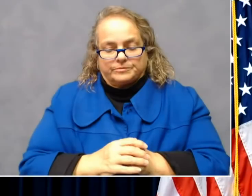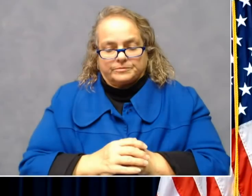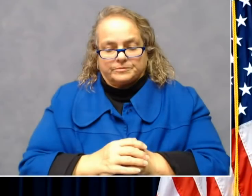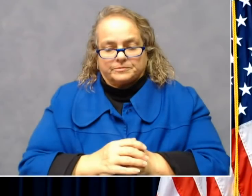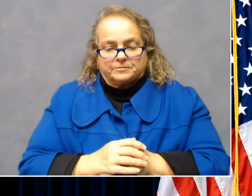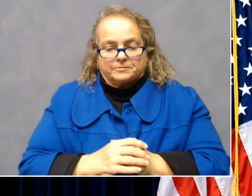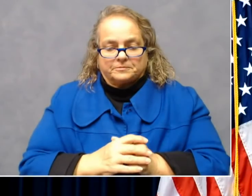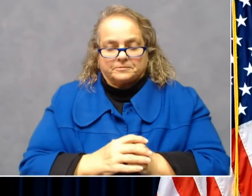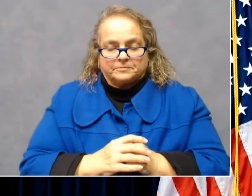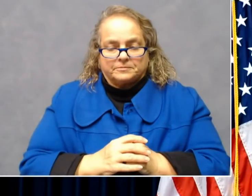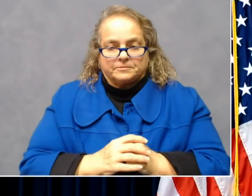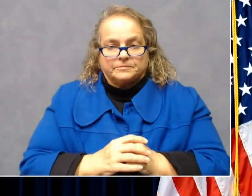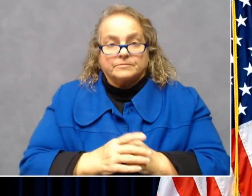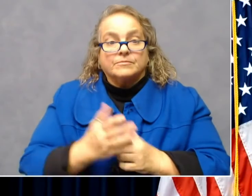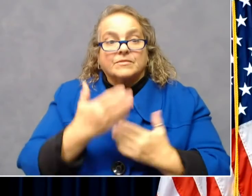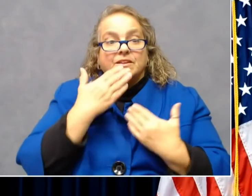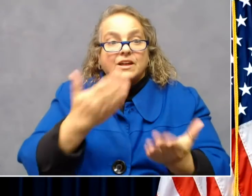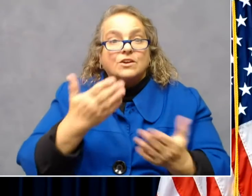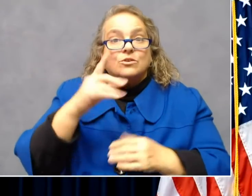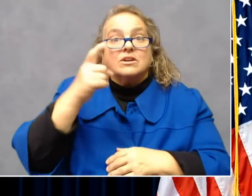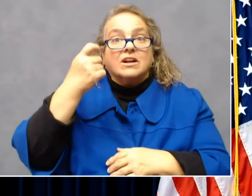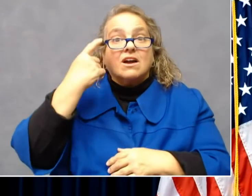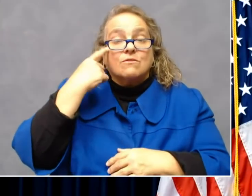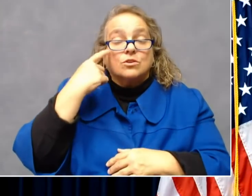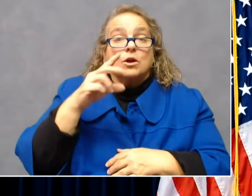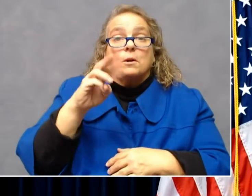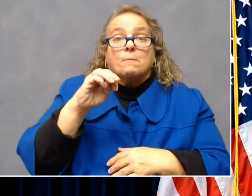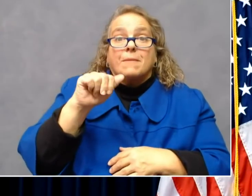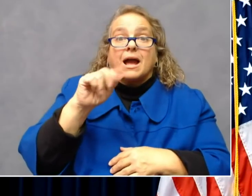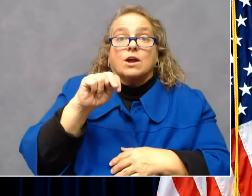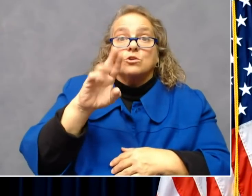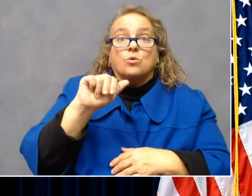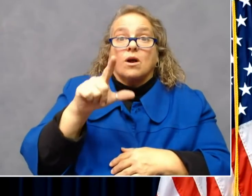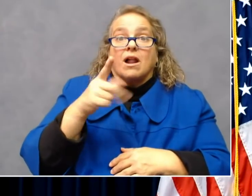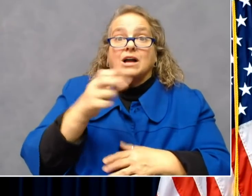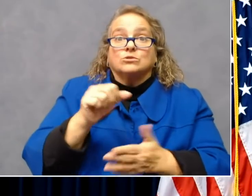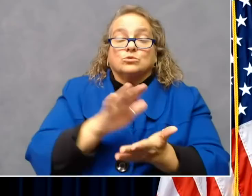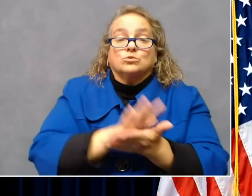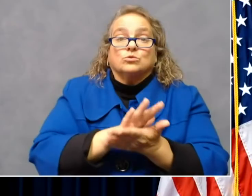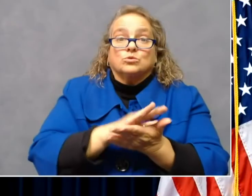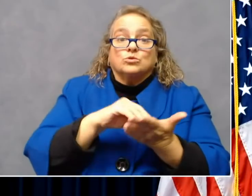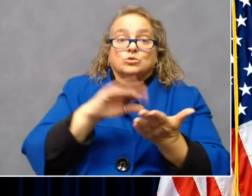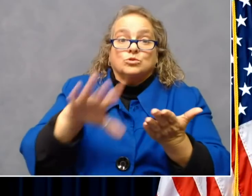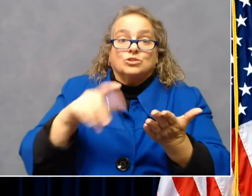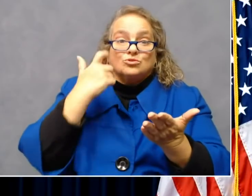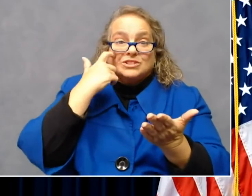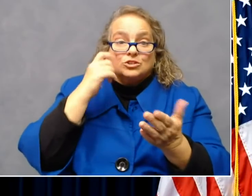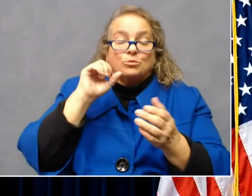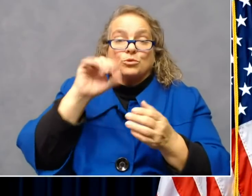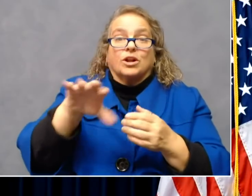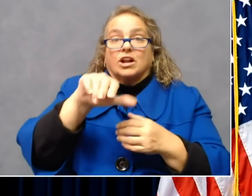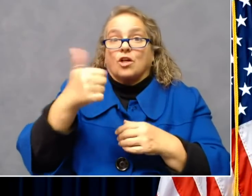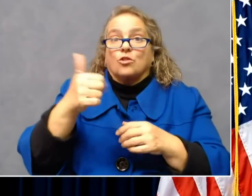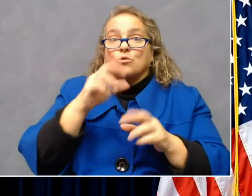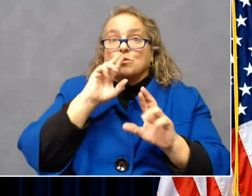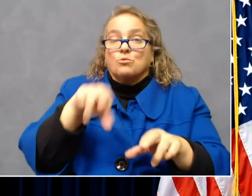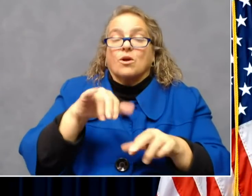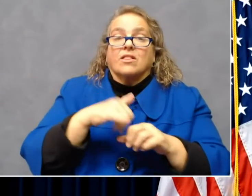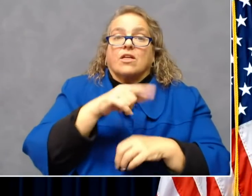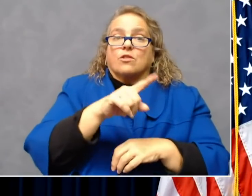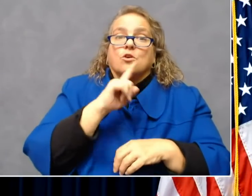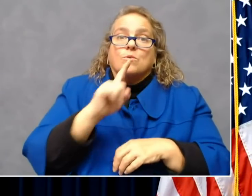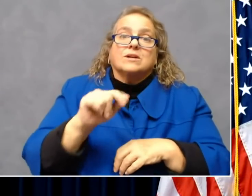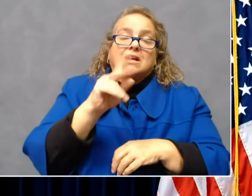Thanks, Governor. Manual high school students recently put out another report showing that there was a Kentucky Department of Criminal